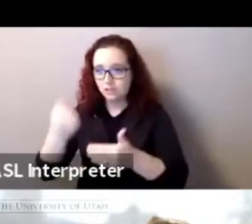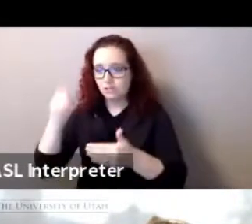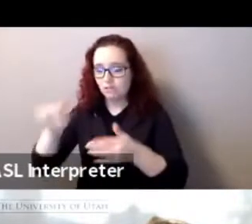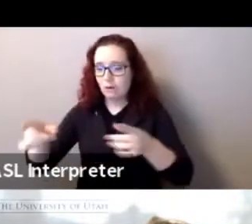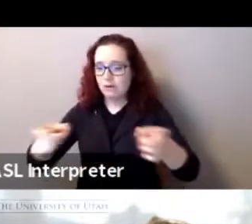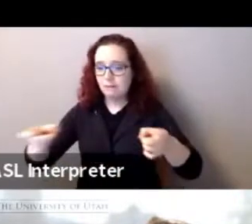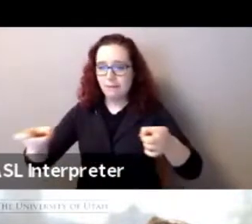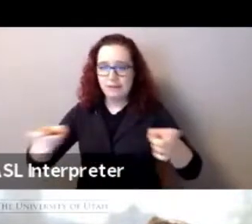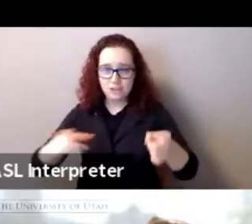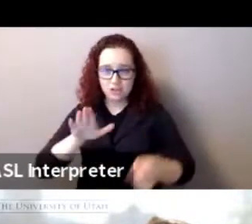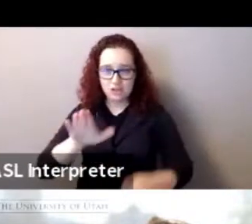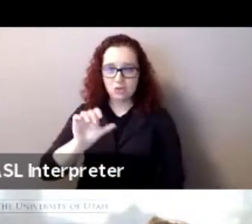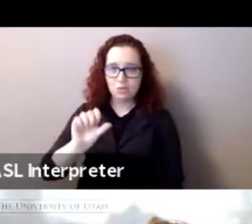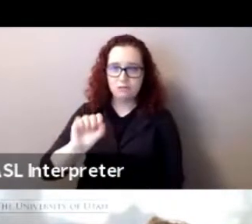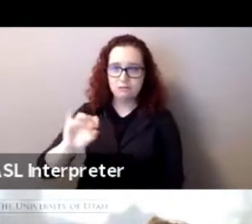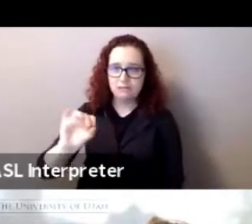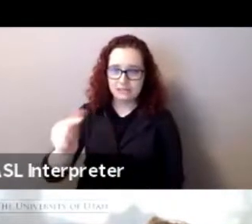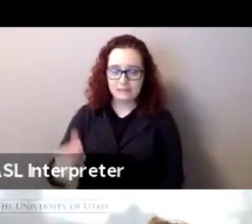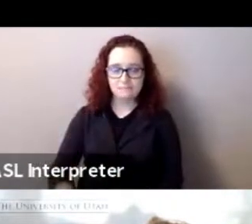or managing your SIG.